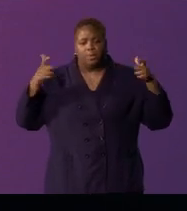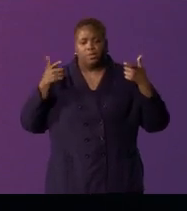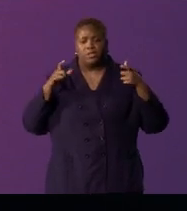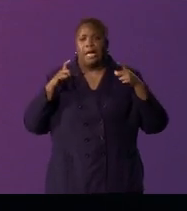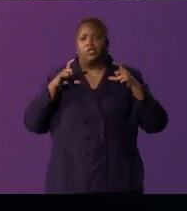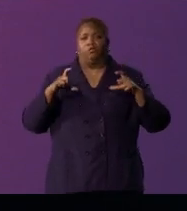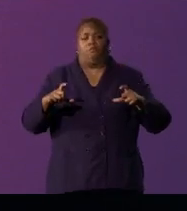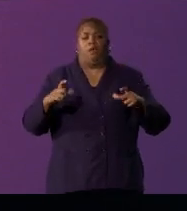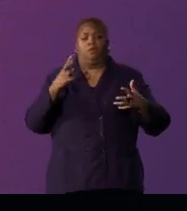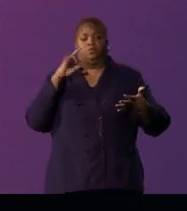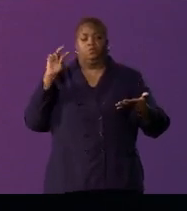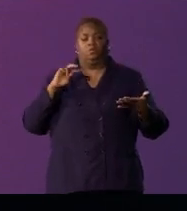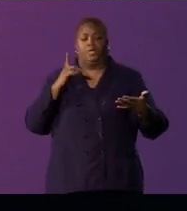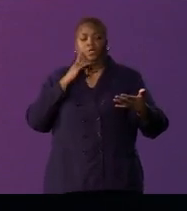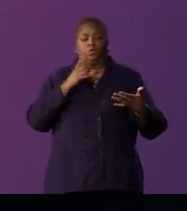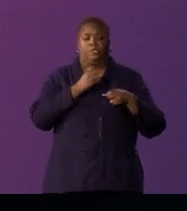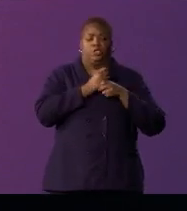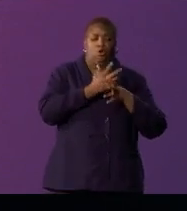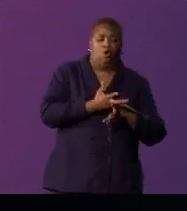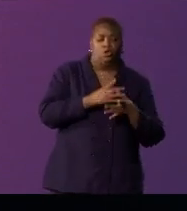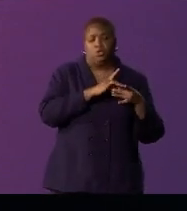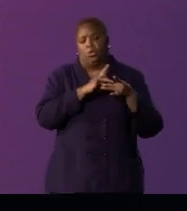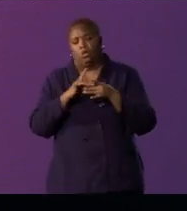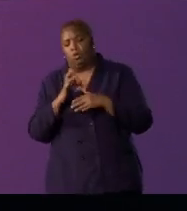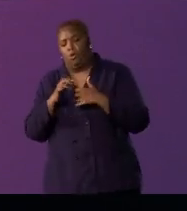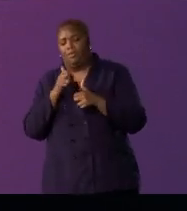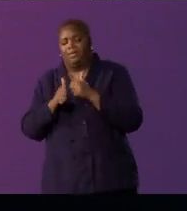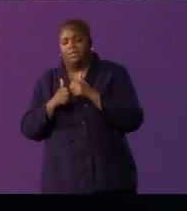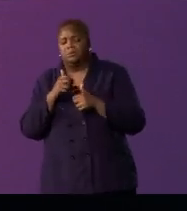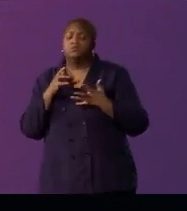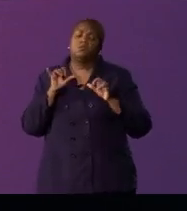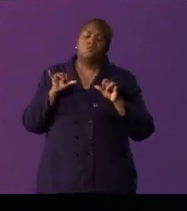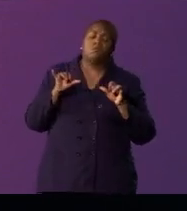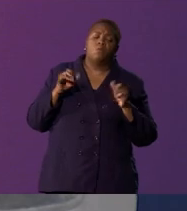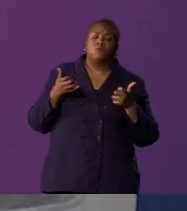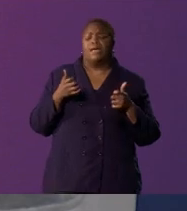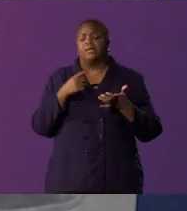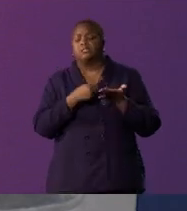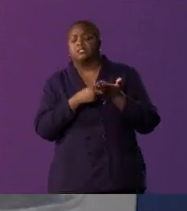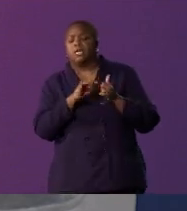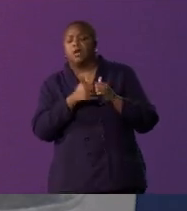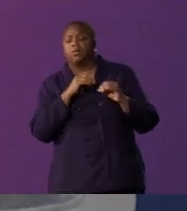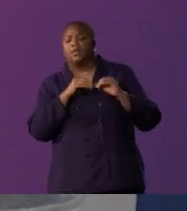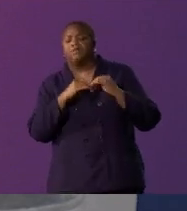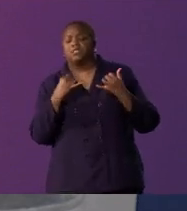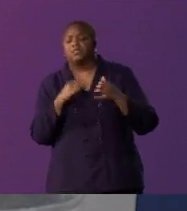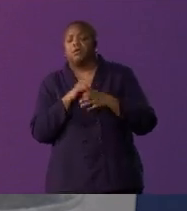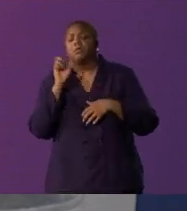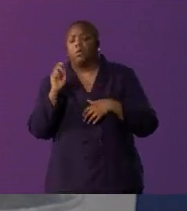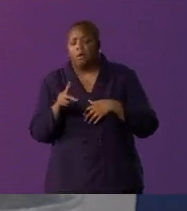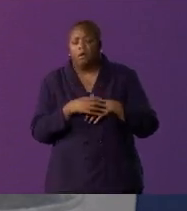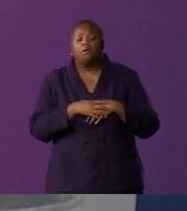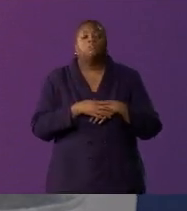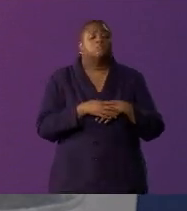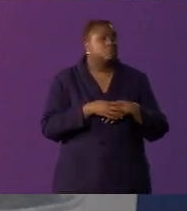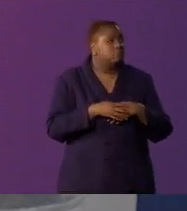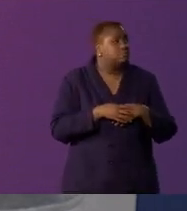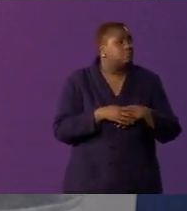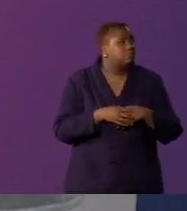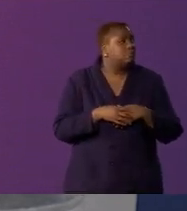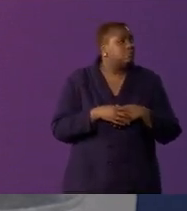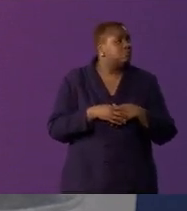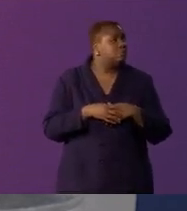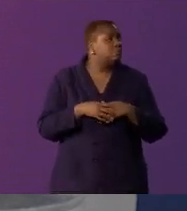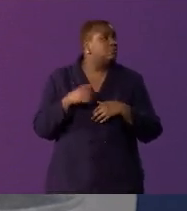about causality, correlation, all of these issues. I said, okay, let's park that on the side. Let's start talking about how we can fix it now. Meanwhile, Connecticut